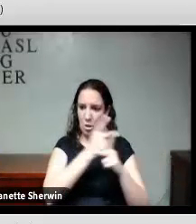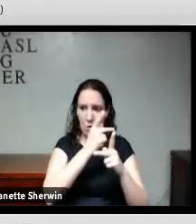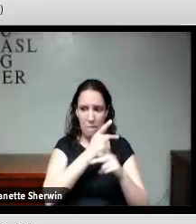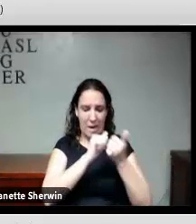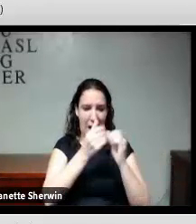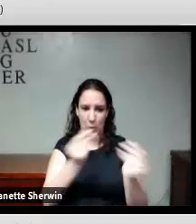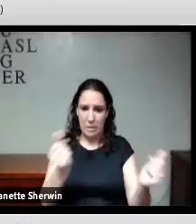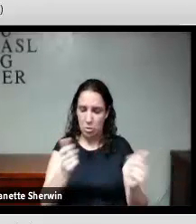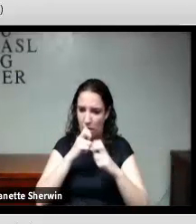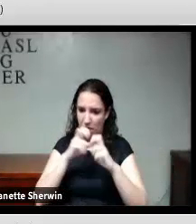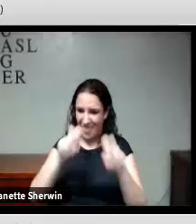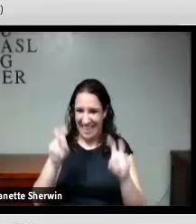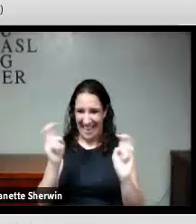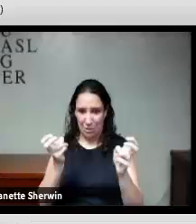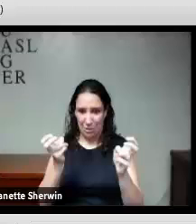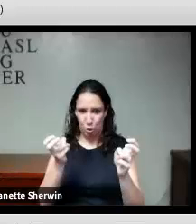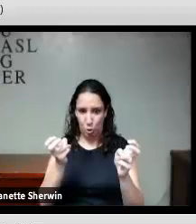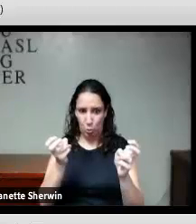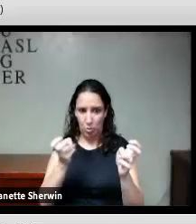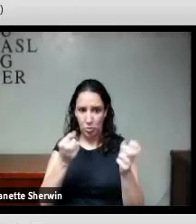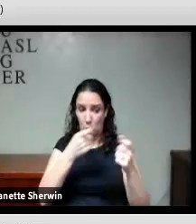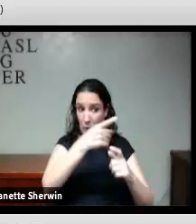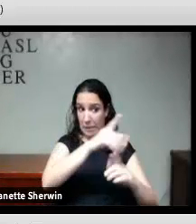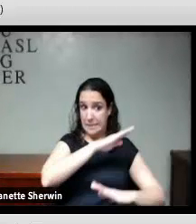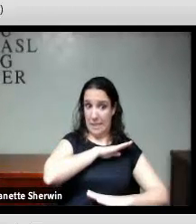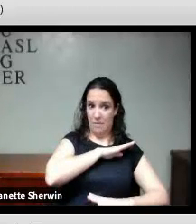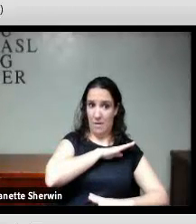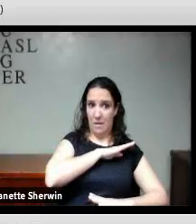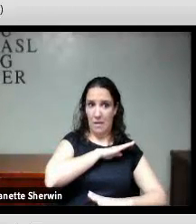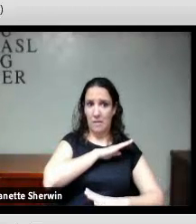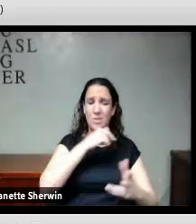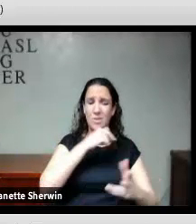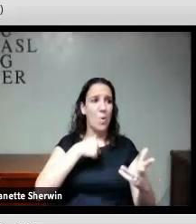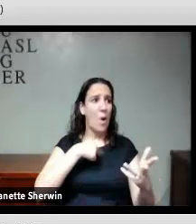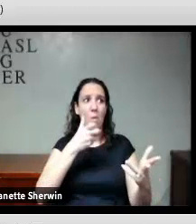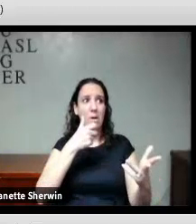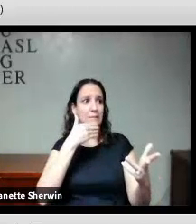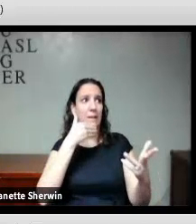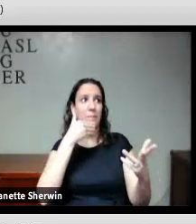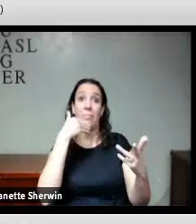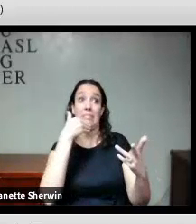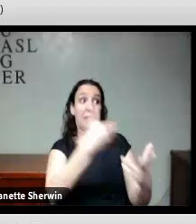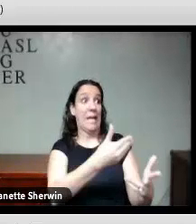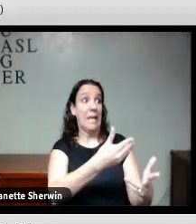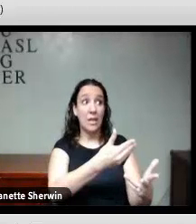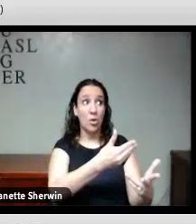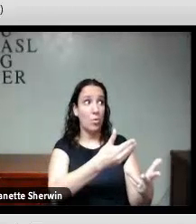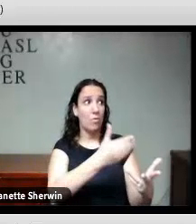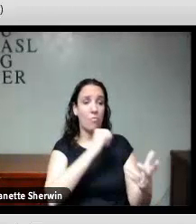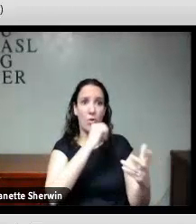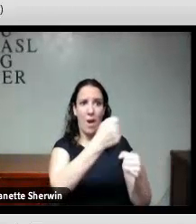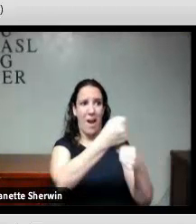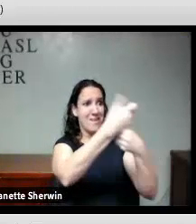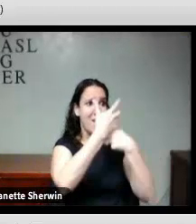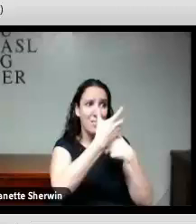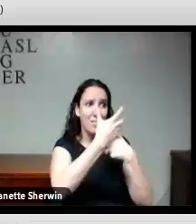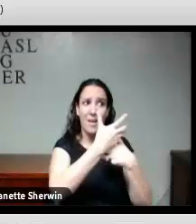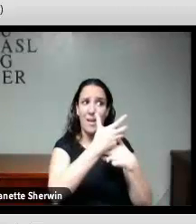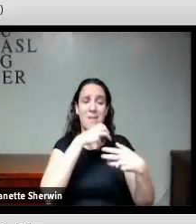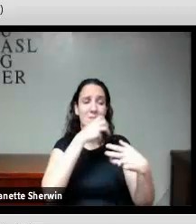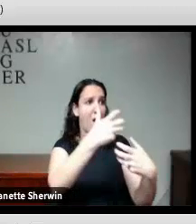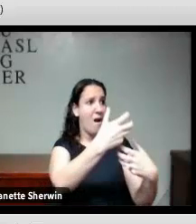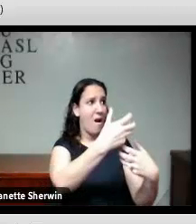this resolved to his satisfaction, I said, you know, Randy, I just want to say thank you for not yelling at me, not cursing at